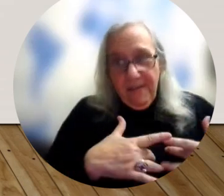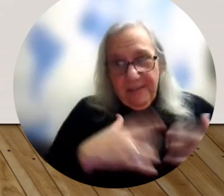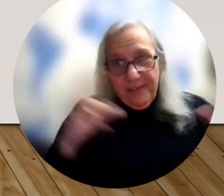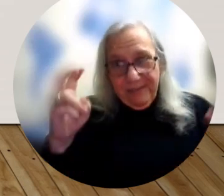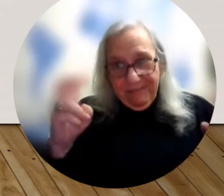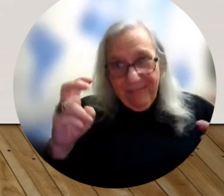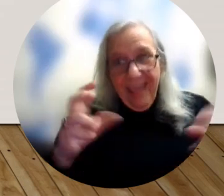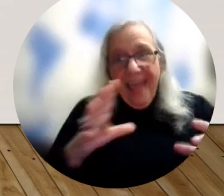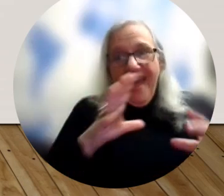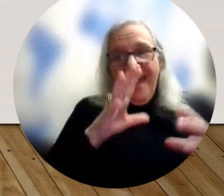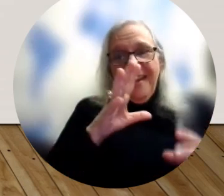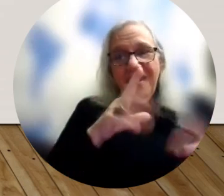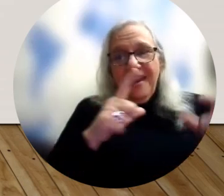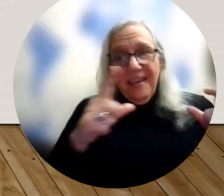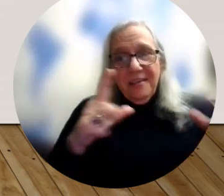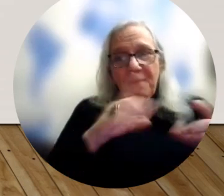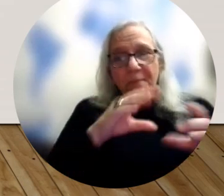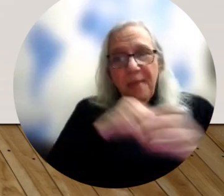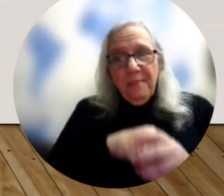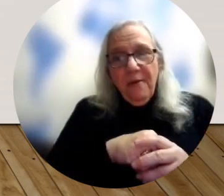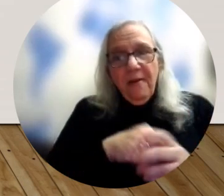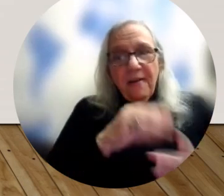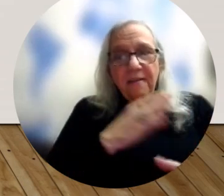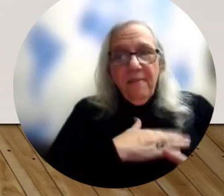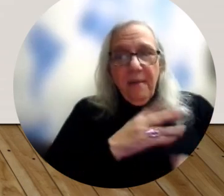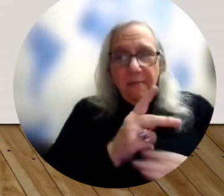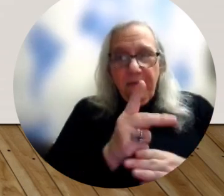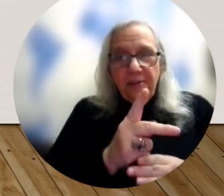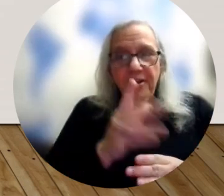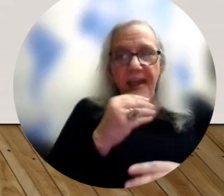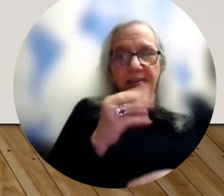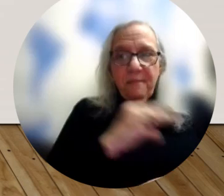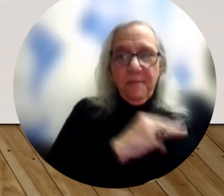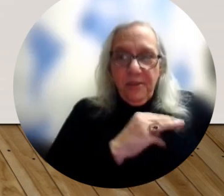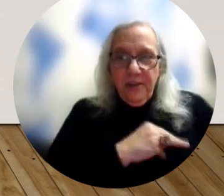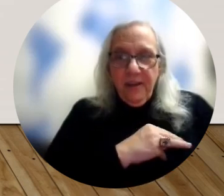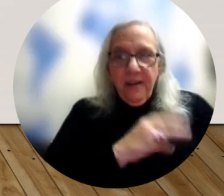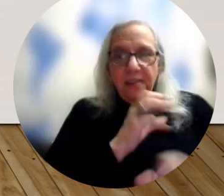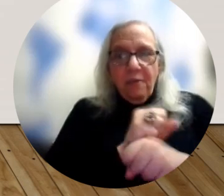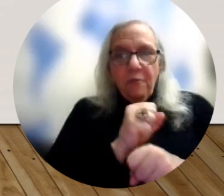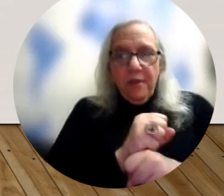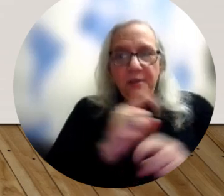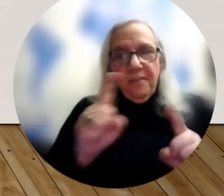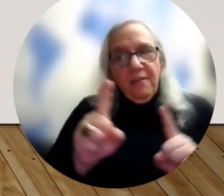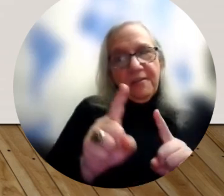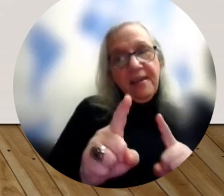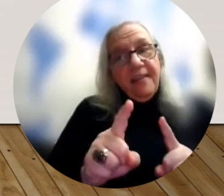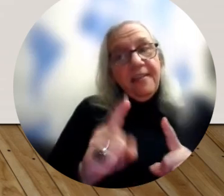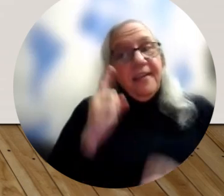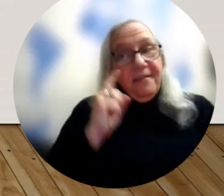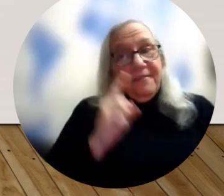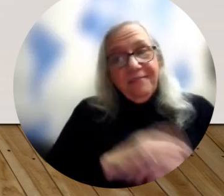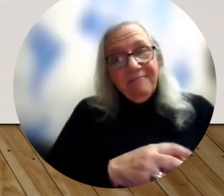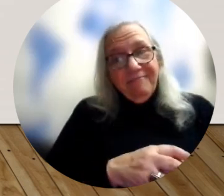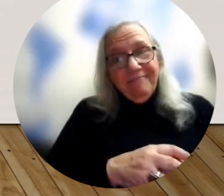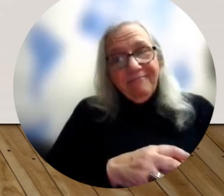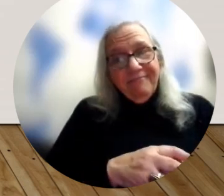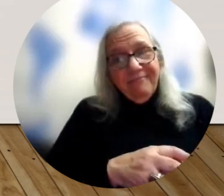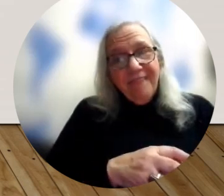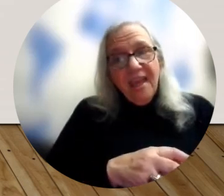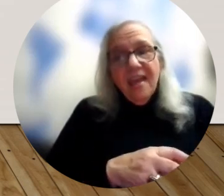deaf heart. And it is a big part of my profession as a missionary that works alongside the deaf.